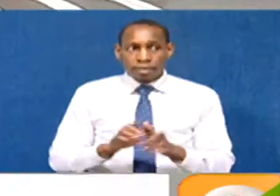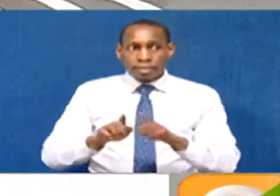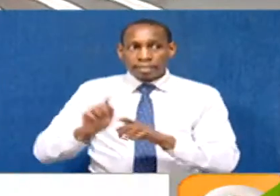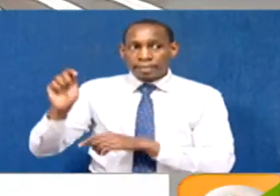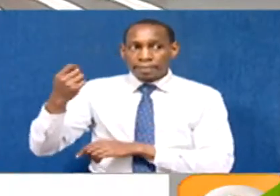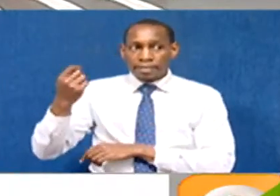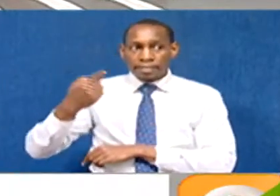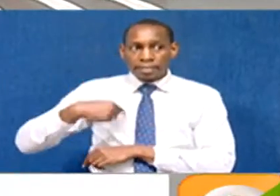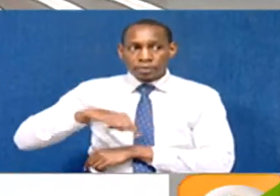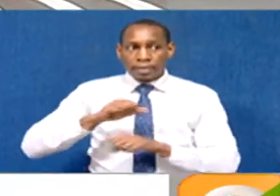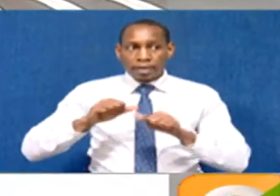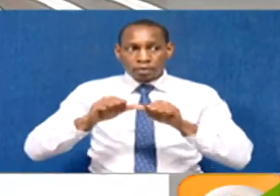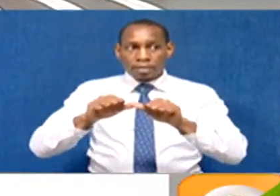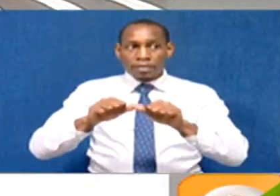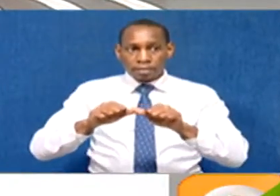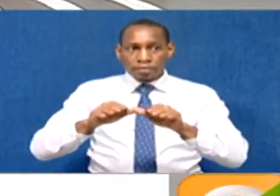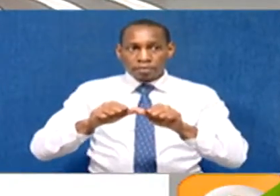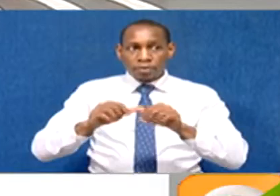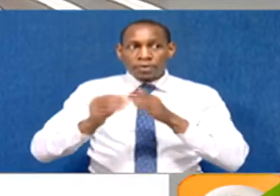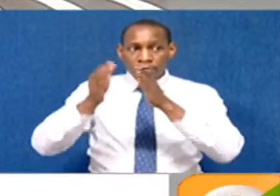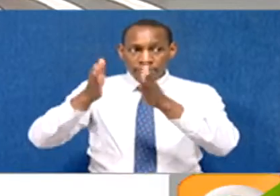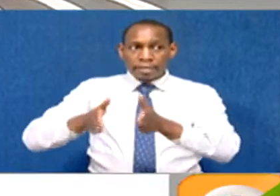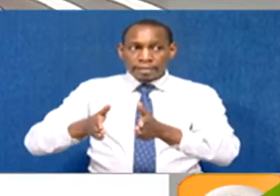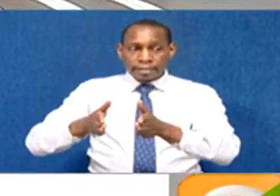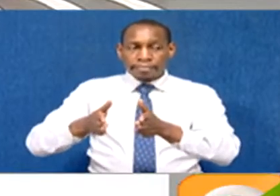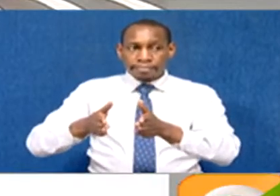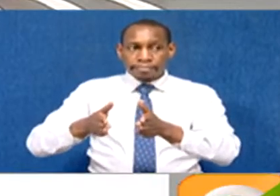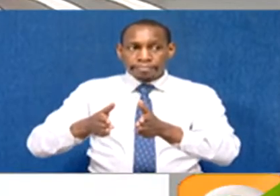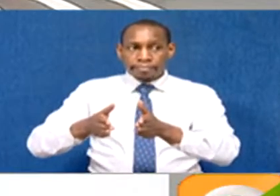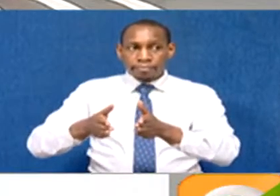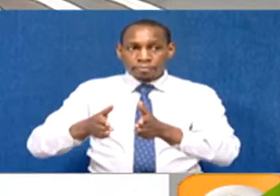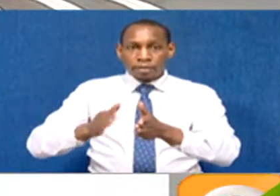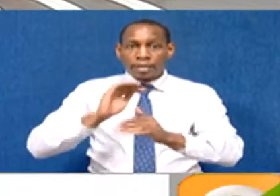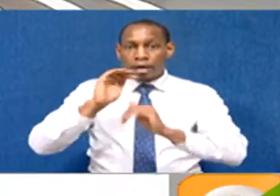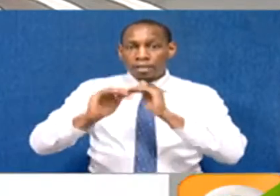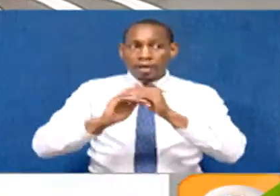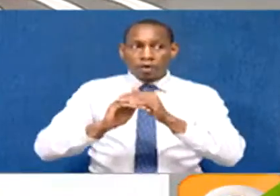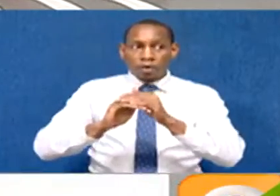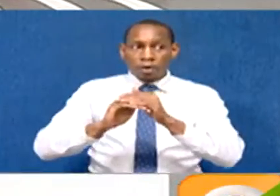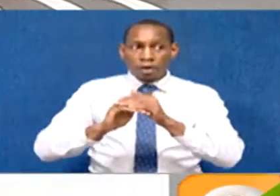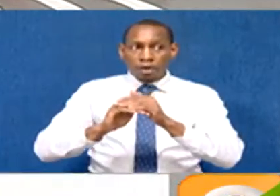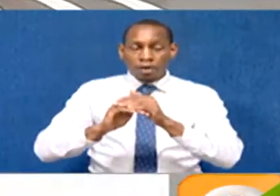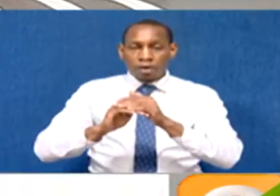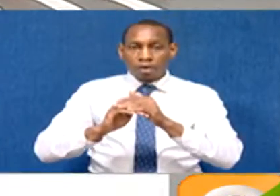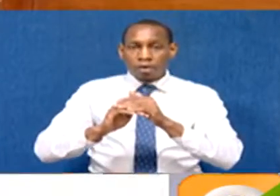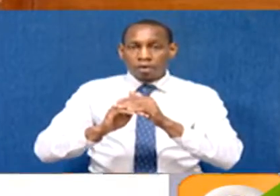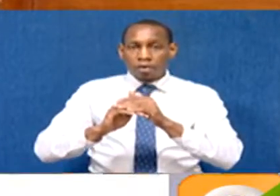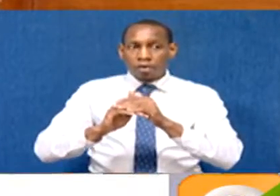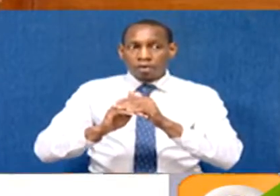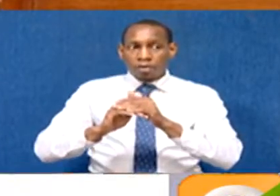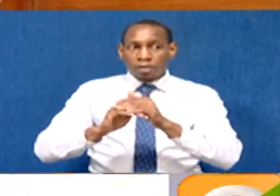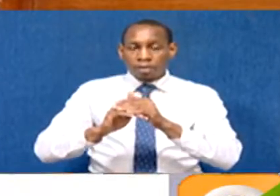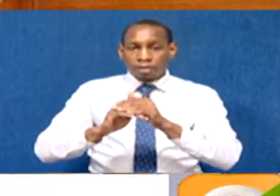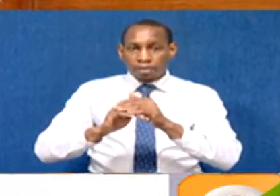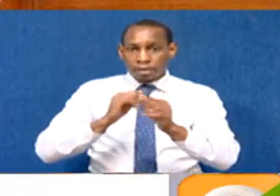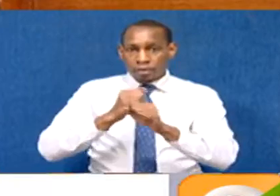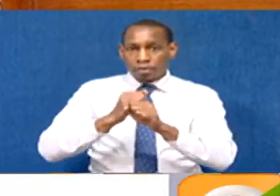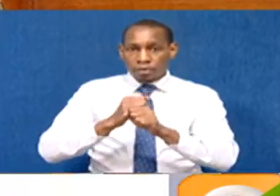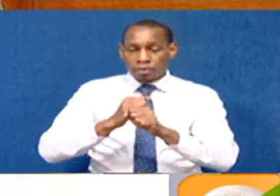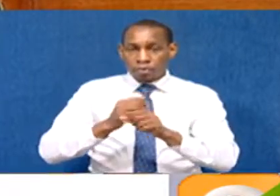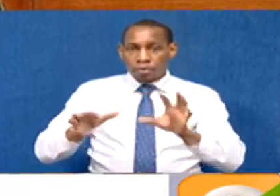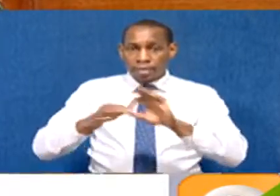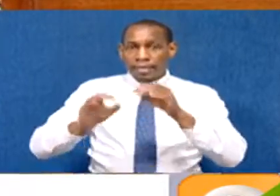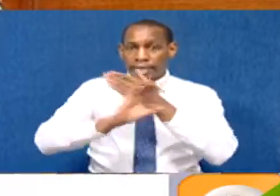must remain the statesman in the whole affair, the statesman holding the country